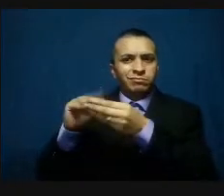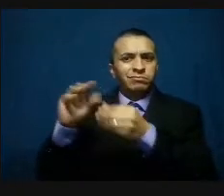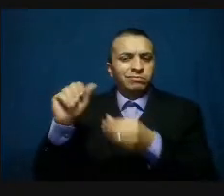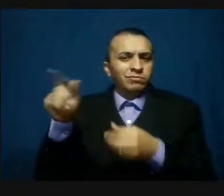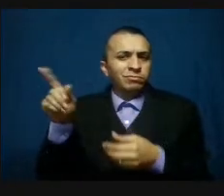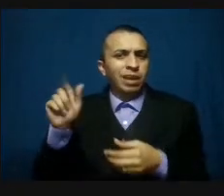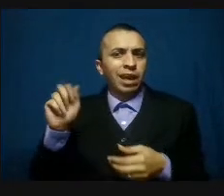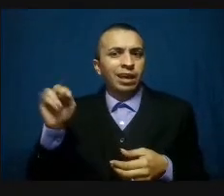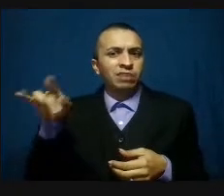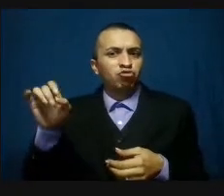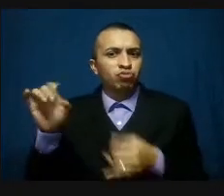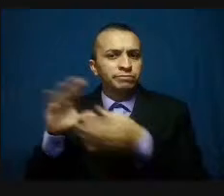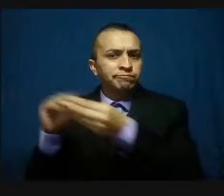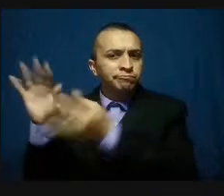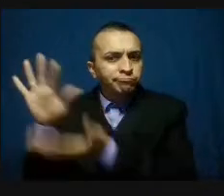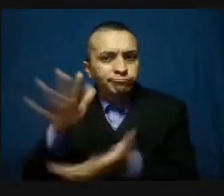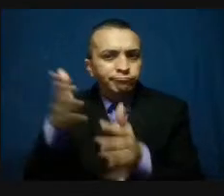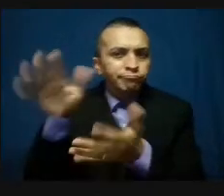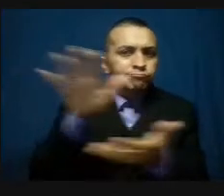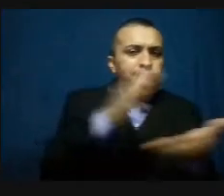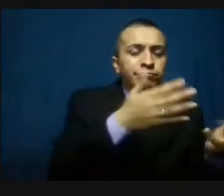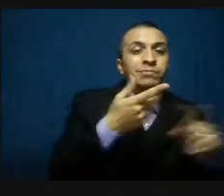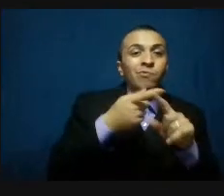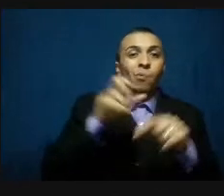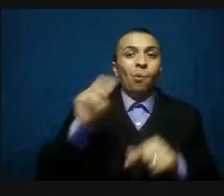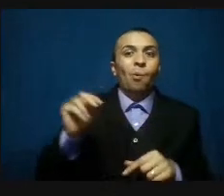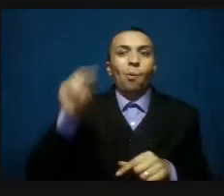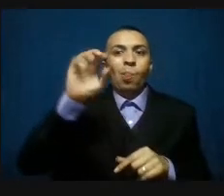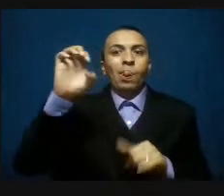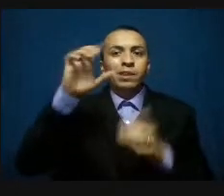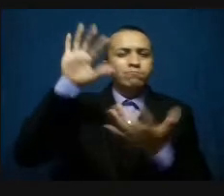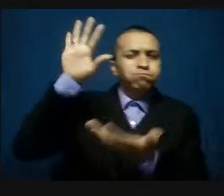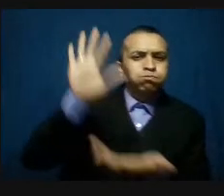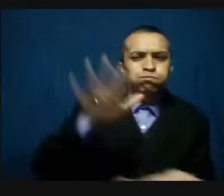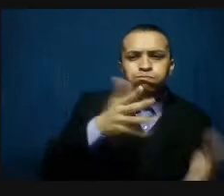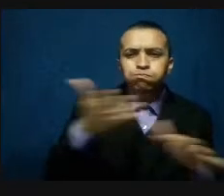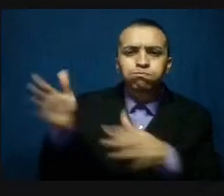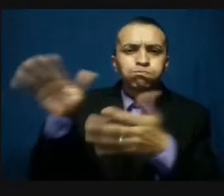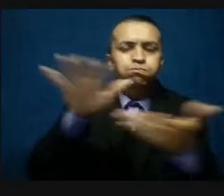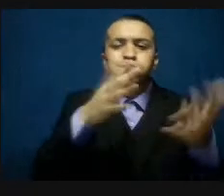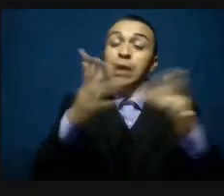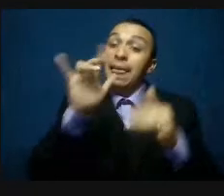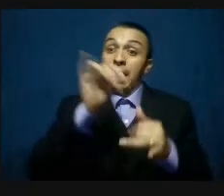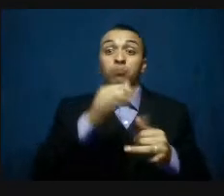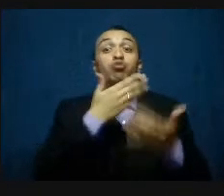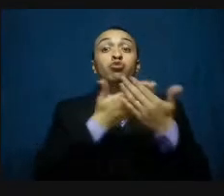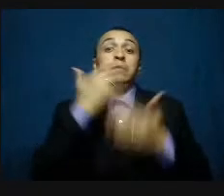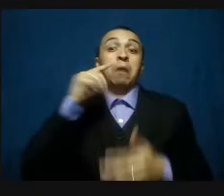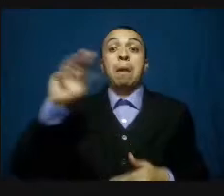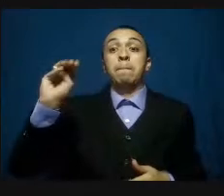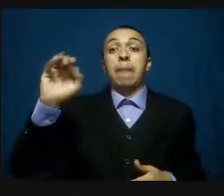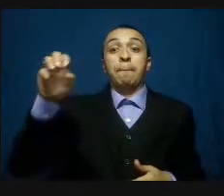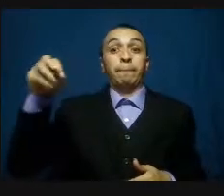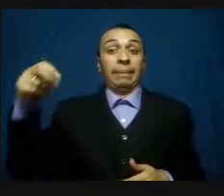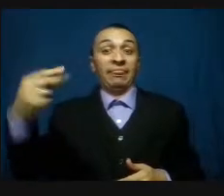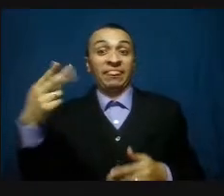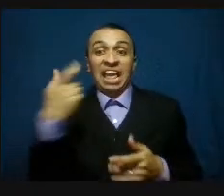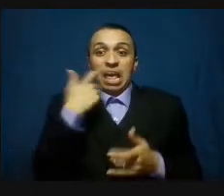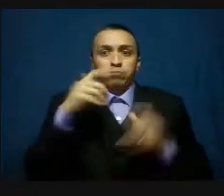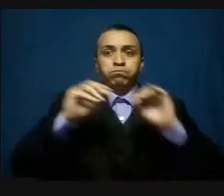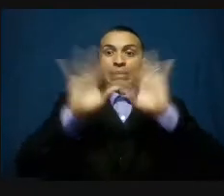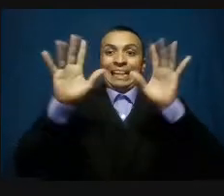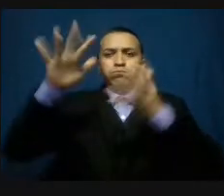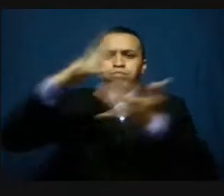winds coming from the northeast. That actually cleared out Mammoth. So if you're in Mammoth and Bishop, we've had pretty clean air the last couple days, so much needed